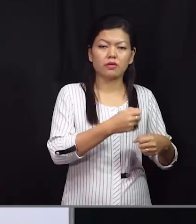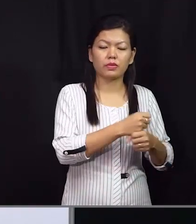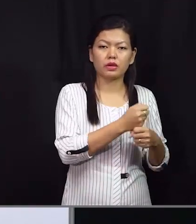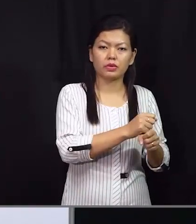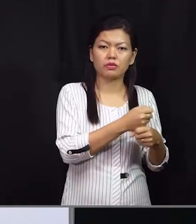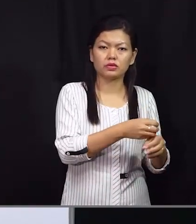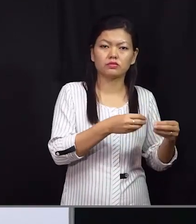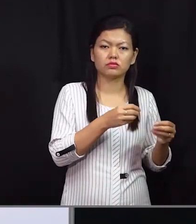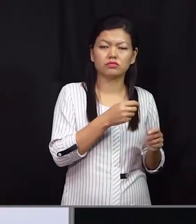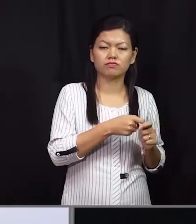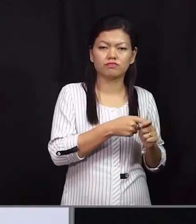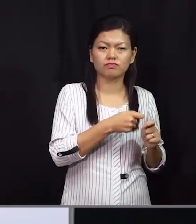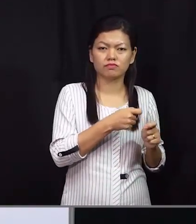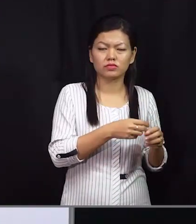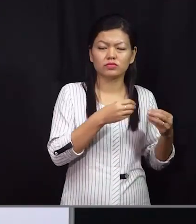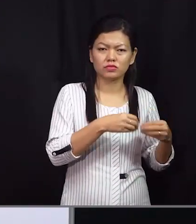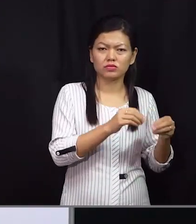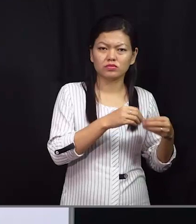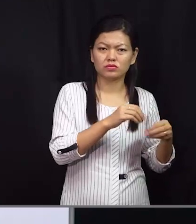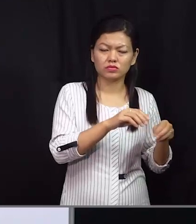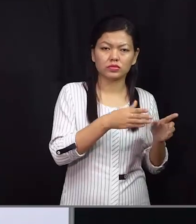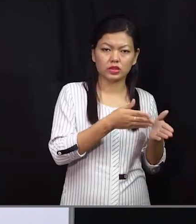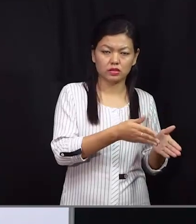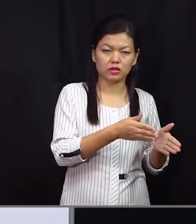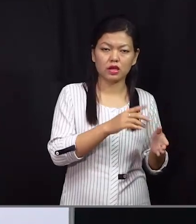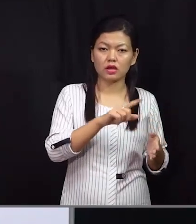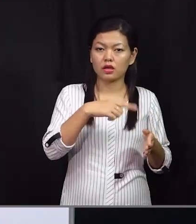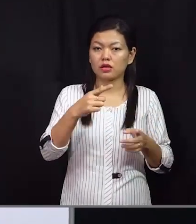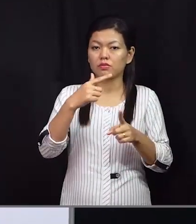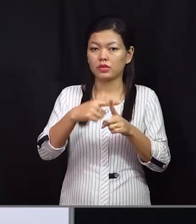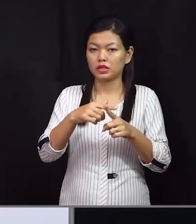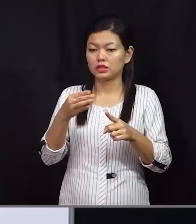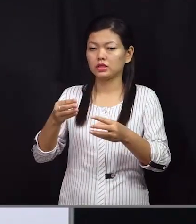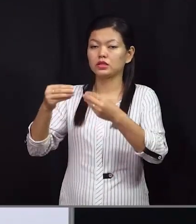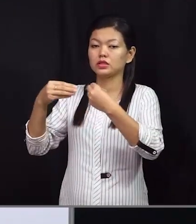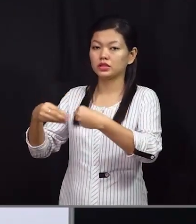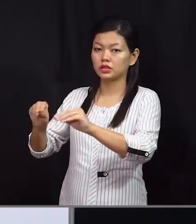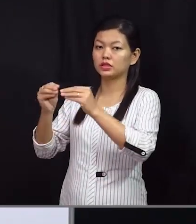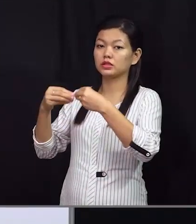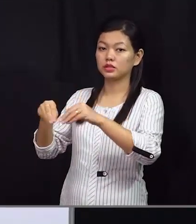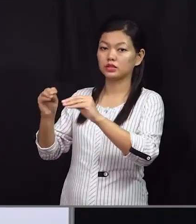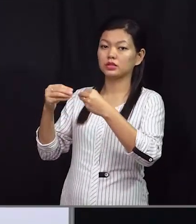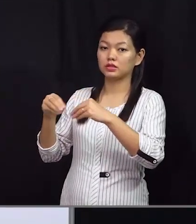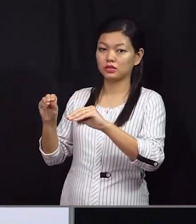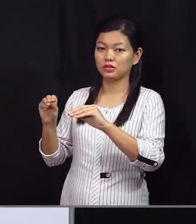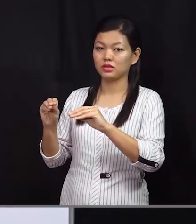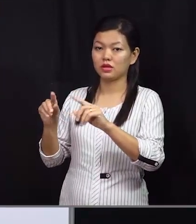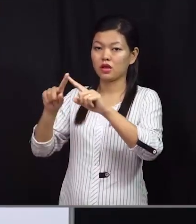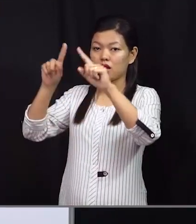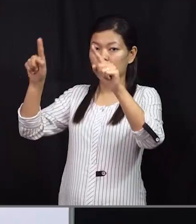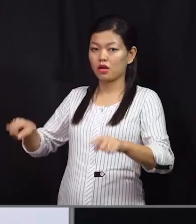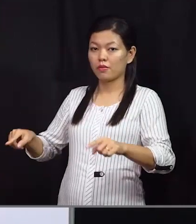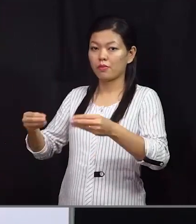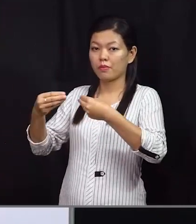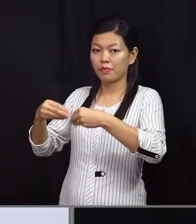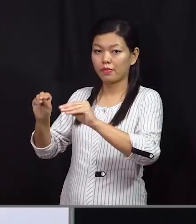repeat. Business means the sum total of all those activities starting from the production till the goods are made available in the